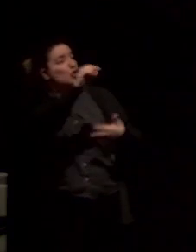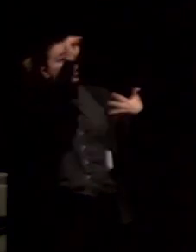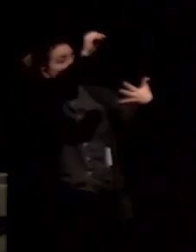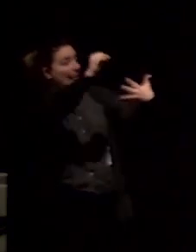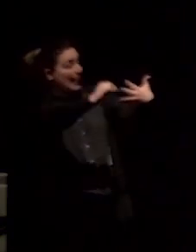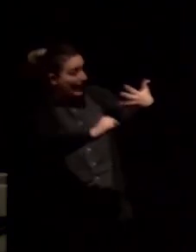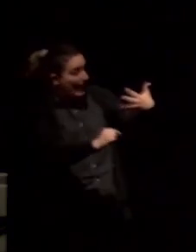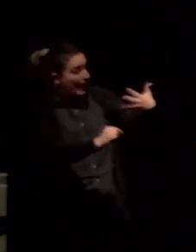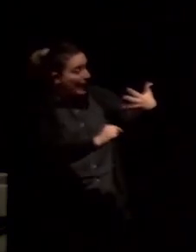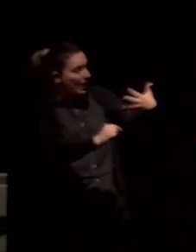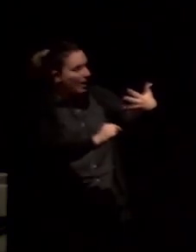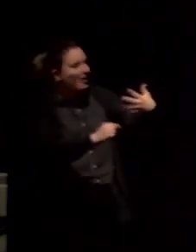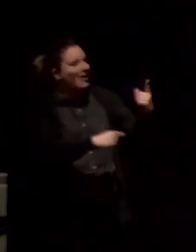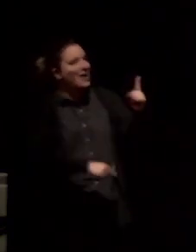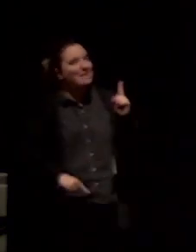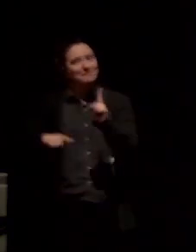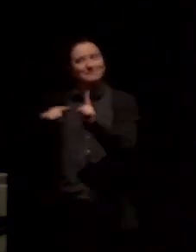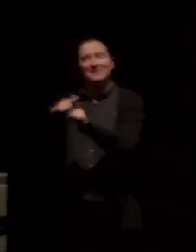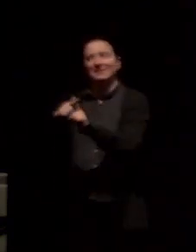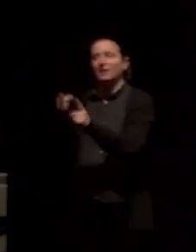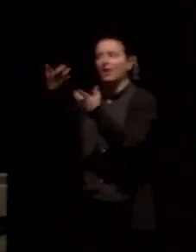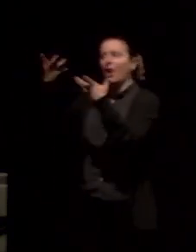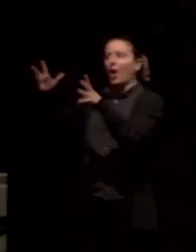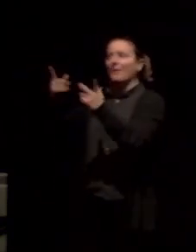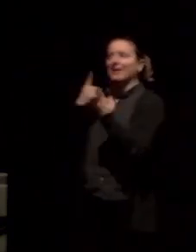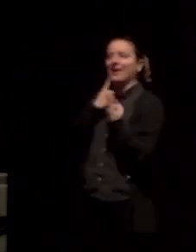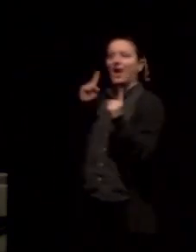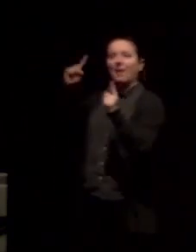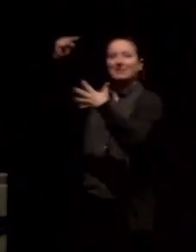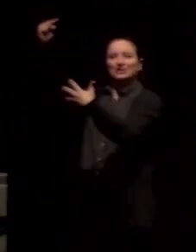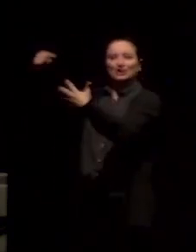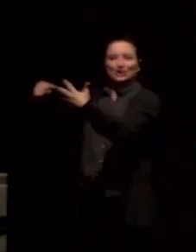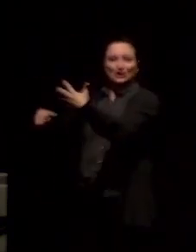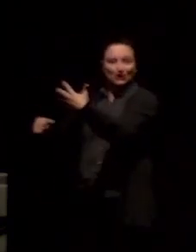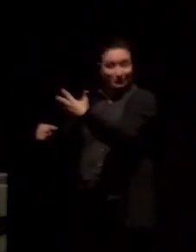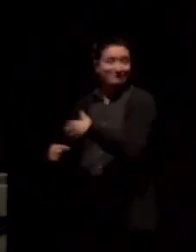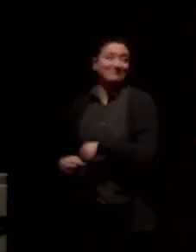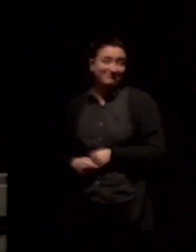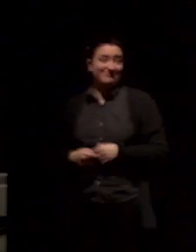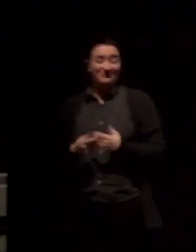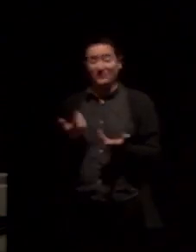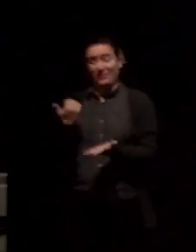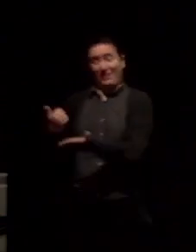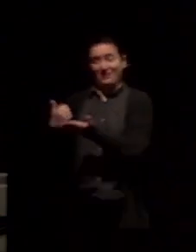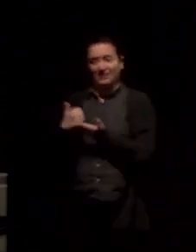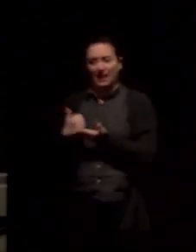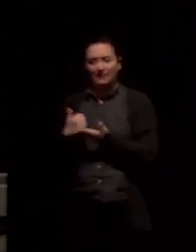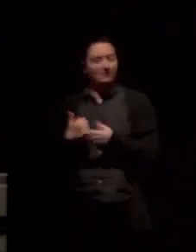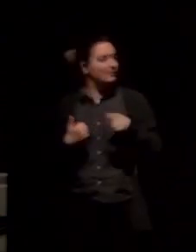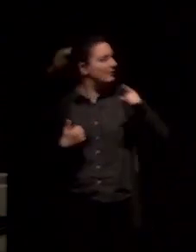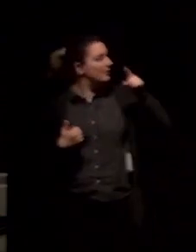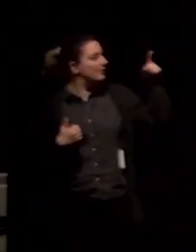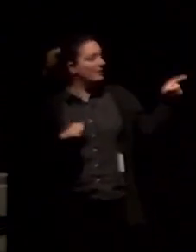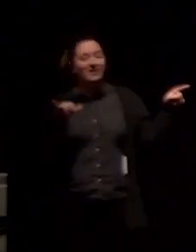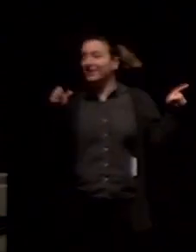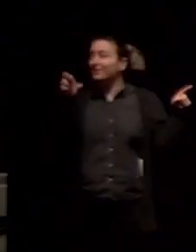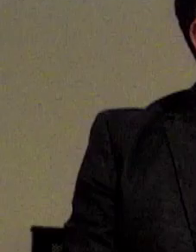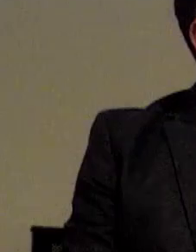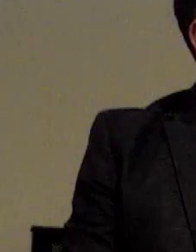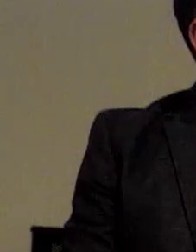take a moment to look at that before just moving into the next thing. Something I started doing just in the last few months is a success